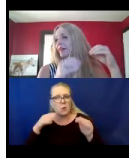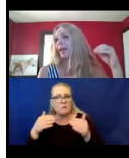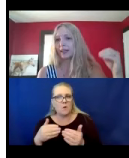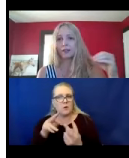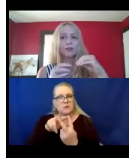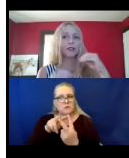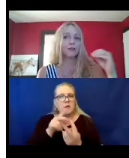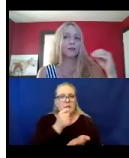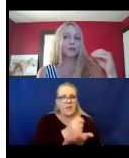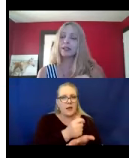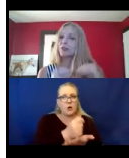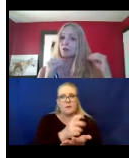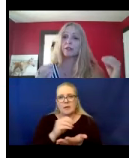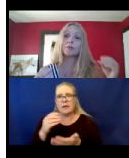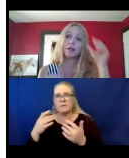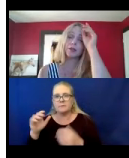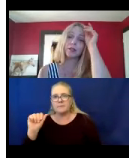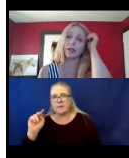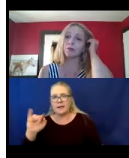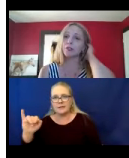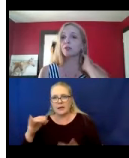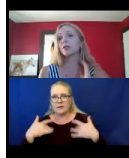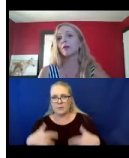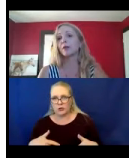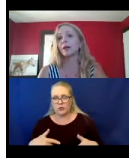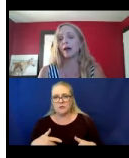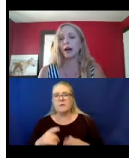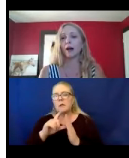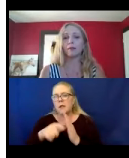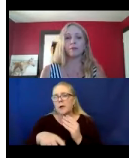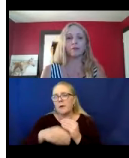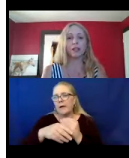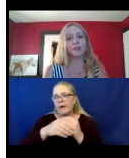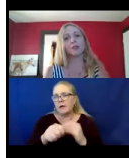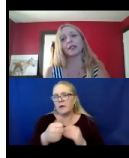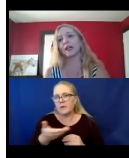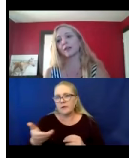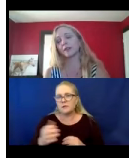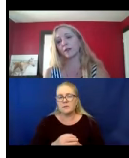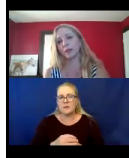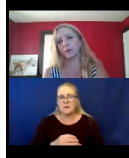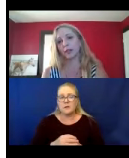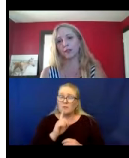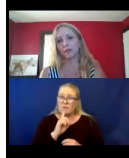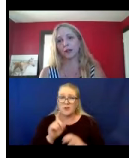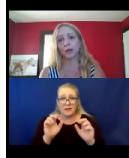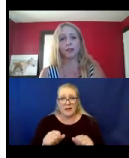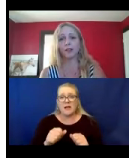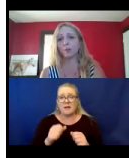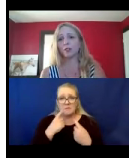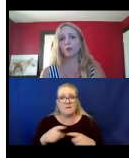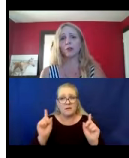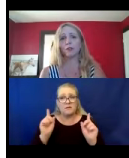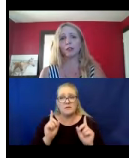on, and then adding those other things in as you're feeling better and able to do so, because it really can be effective. And